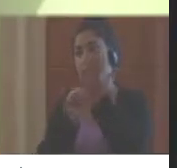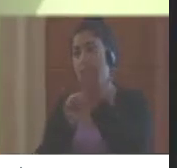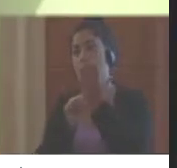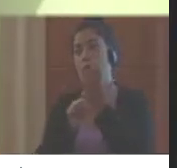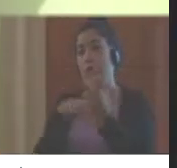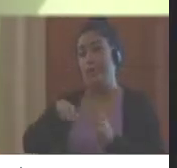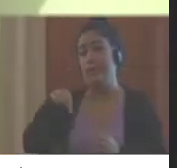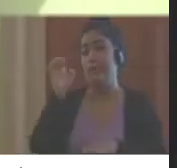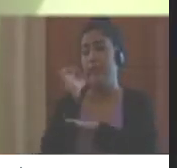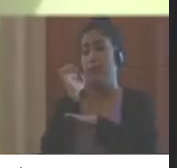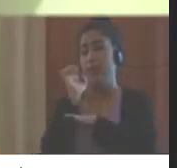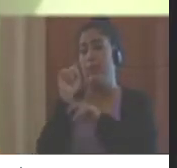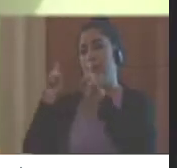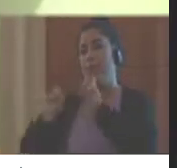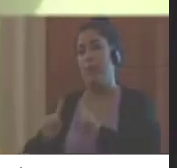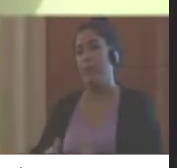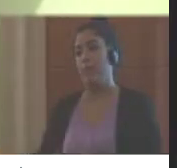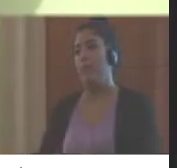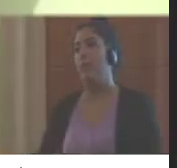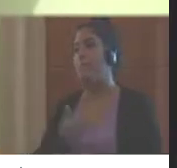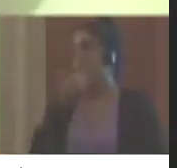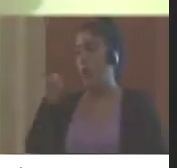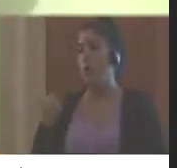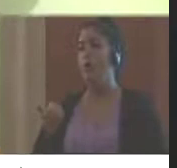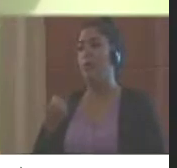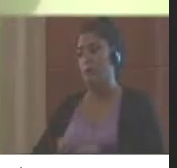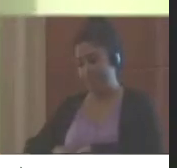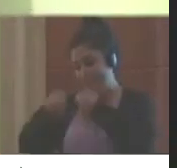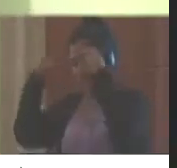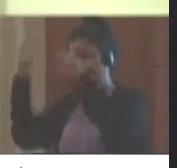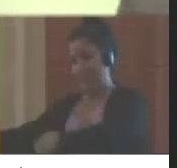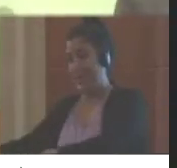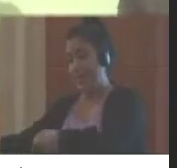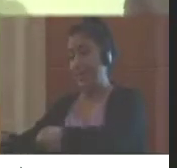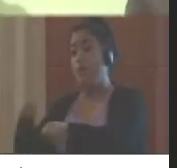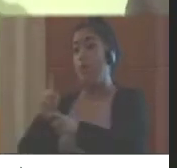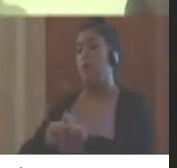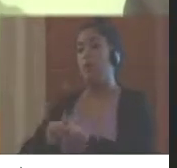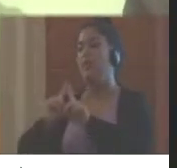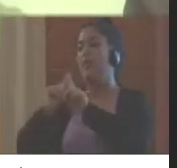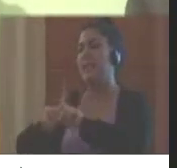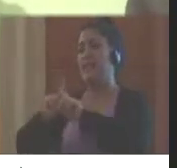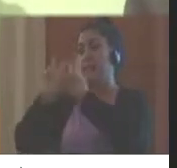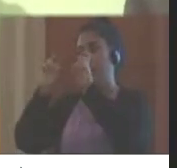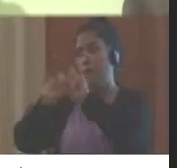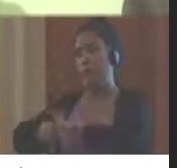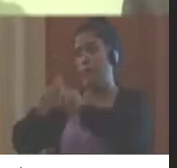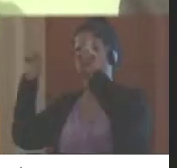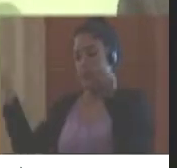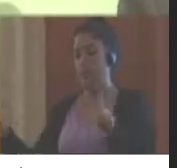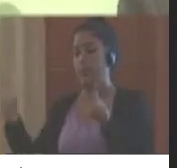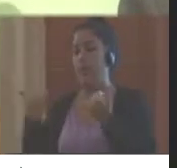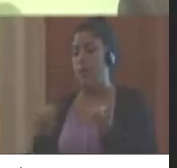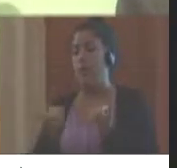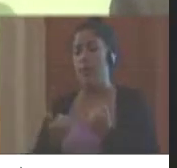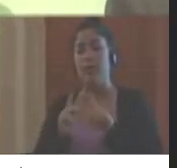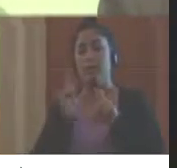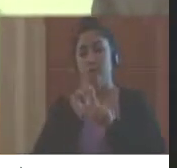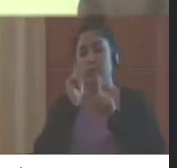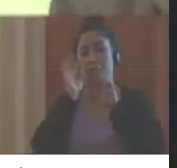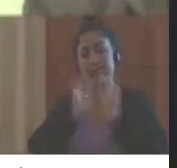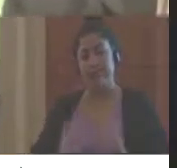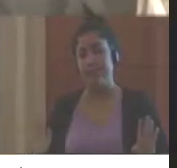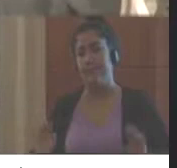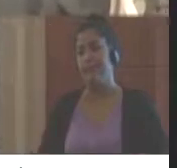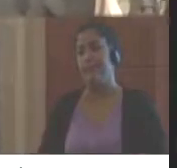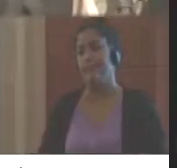to the benefit of the population. I have many questions for the Minister of Education of Ecuador. They are not really about the topic, so